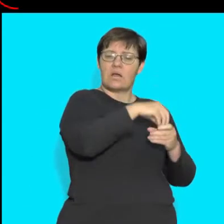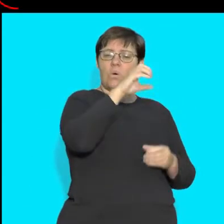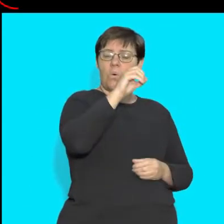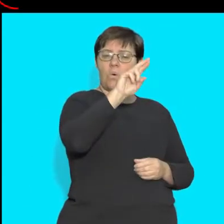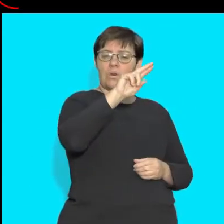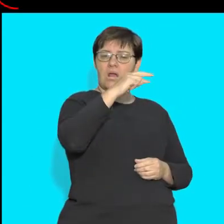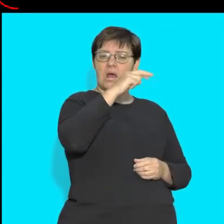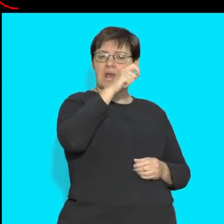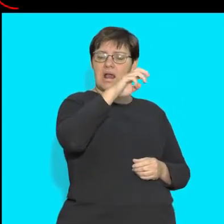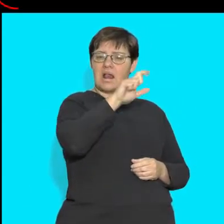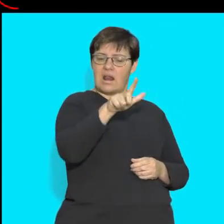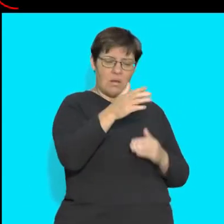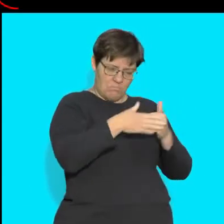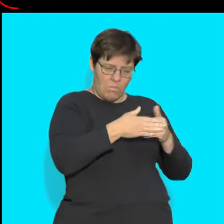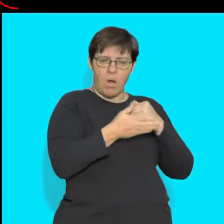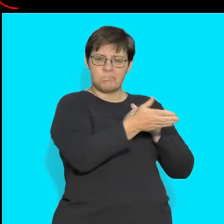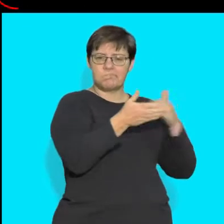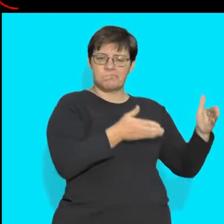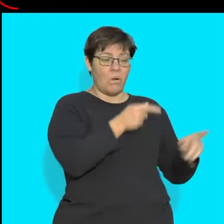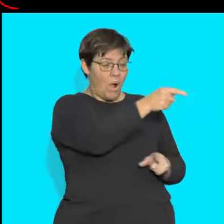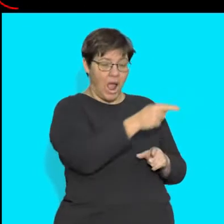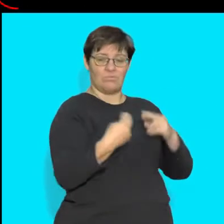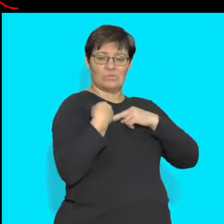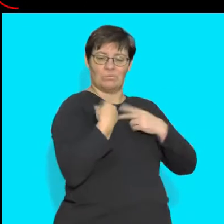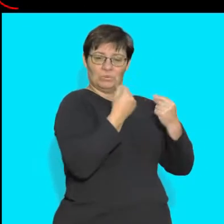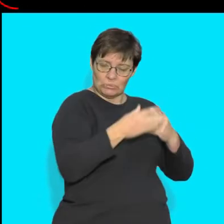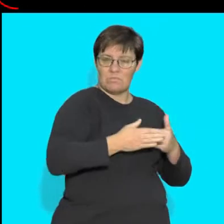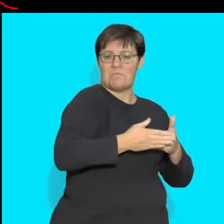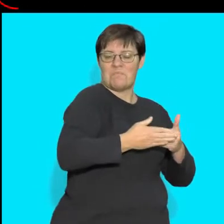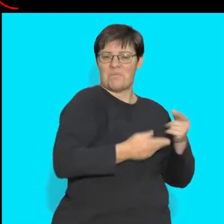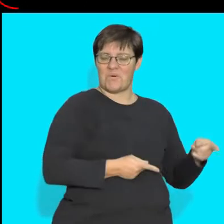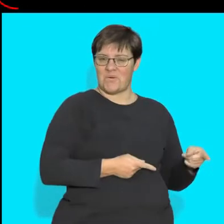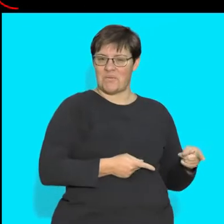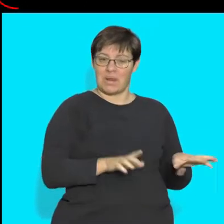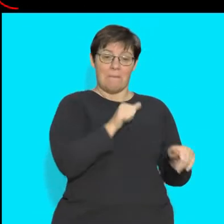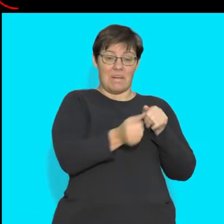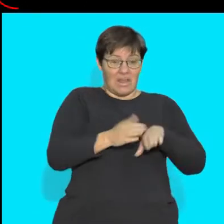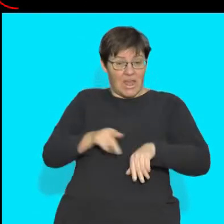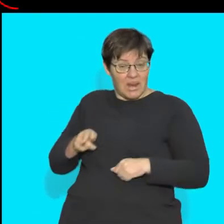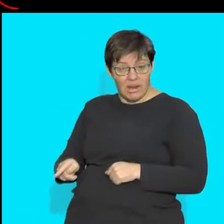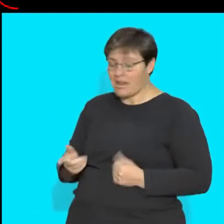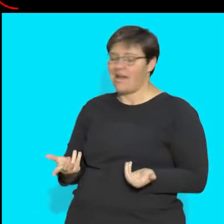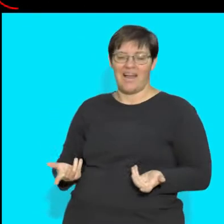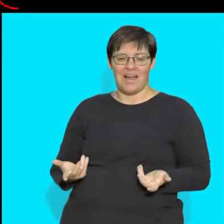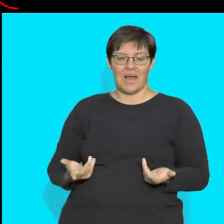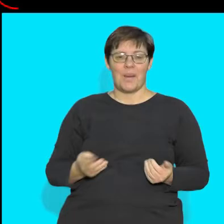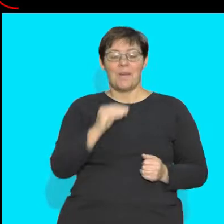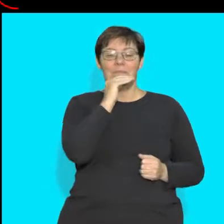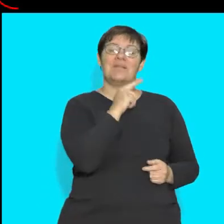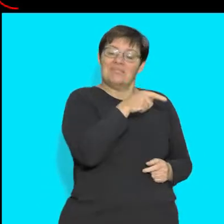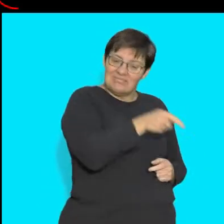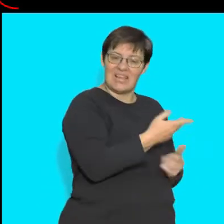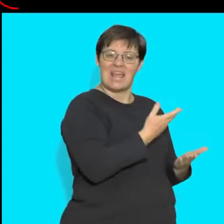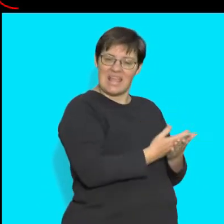these cells, and they are able to do more. It doesn't mean that they are better. It just means they